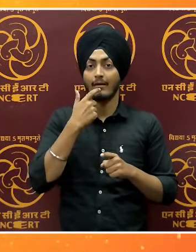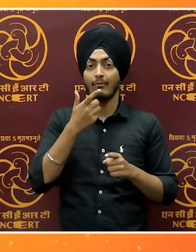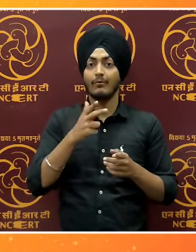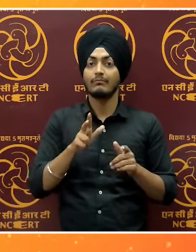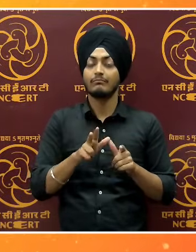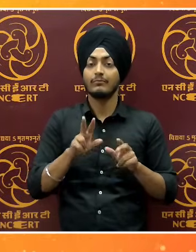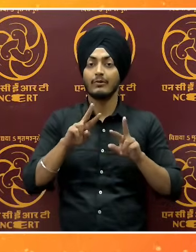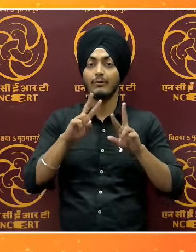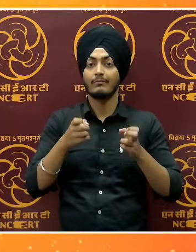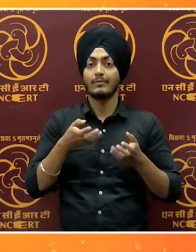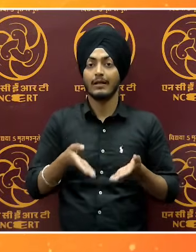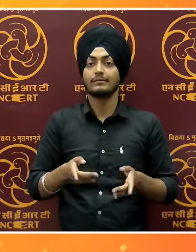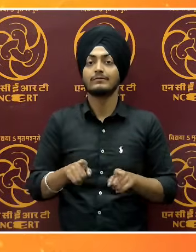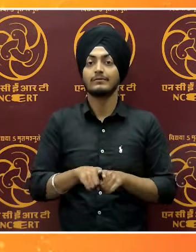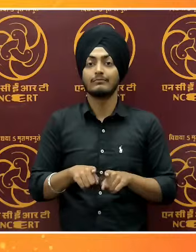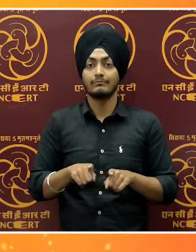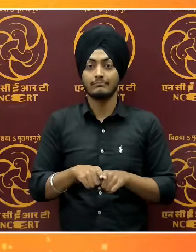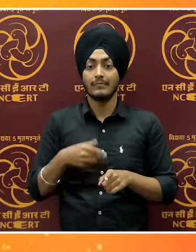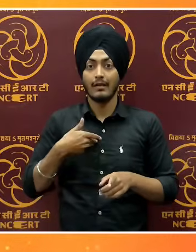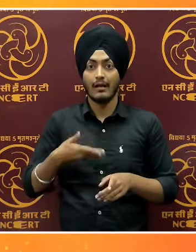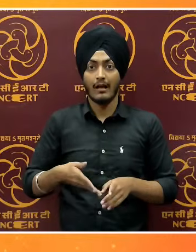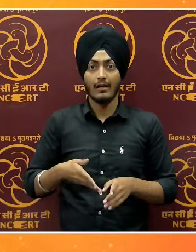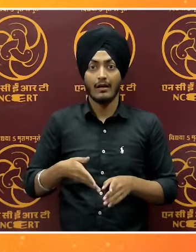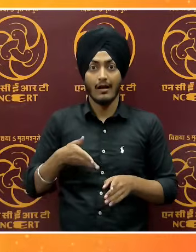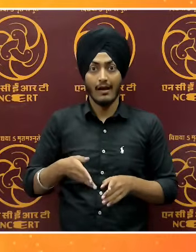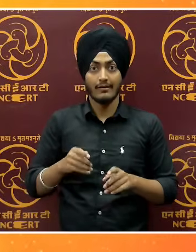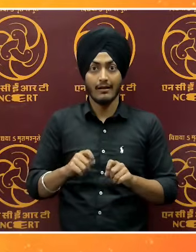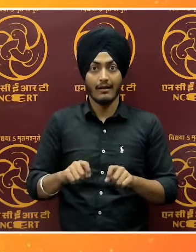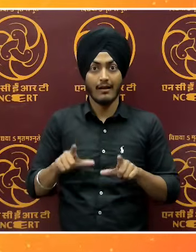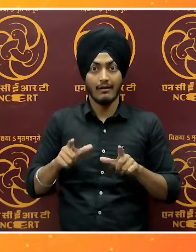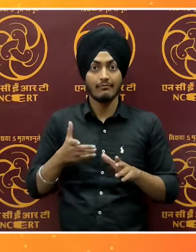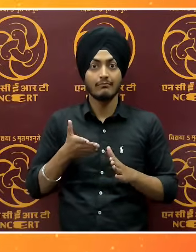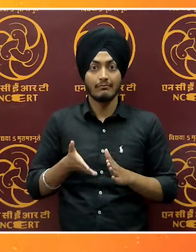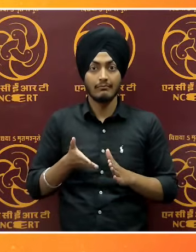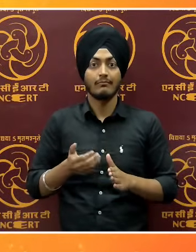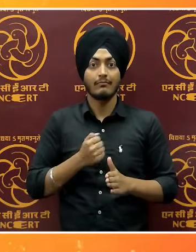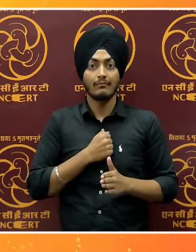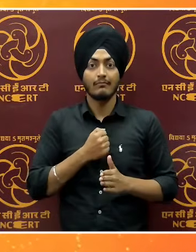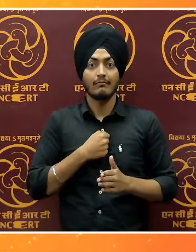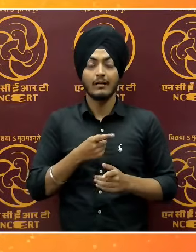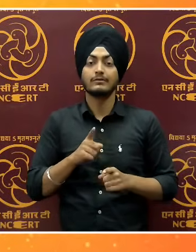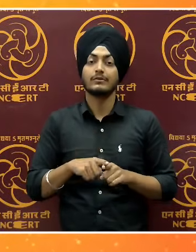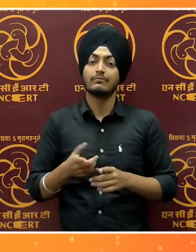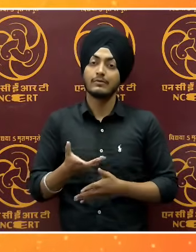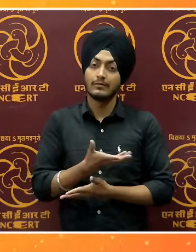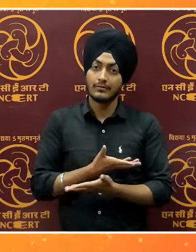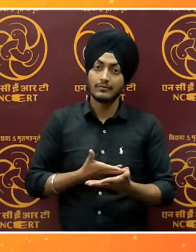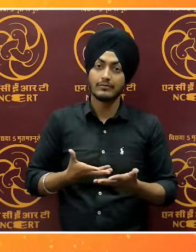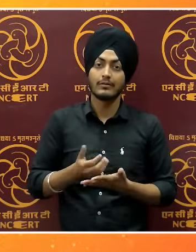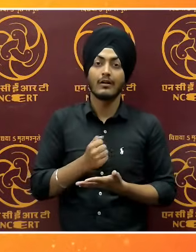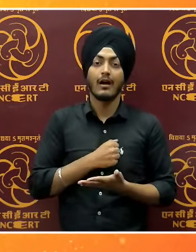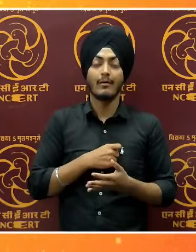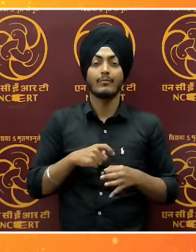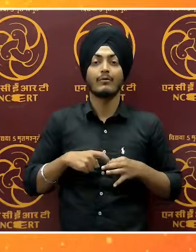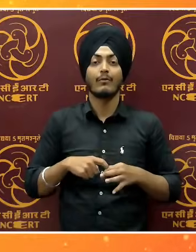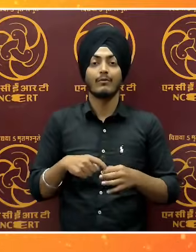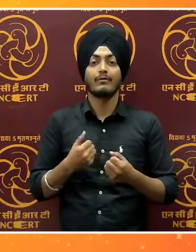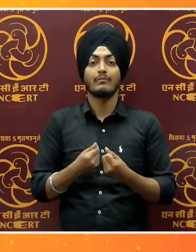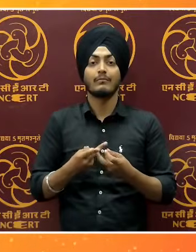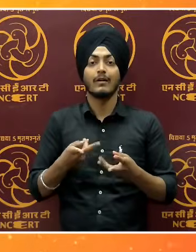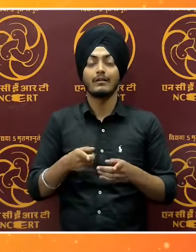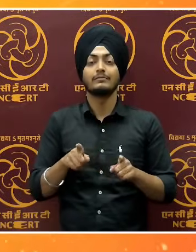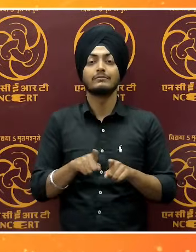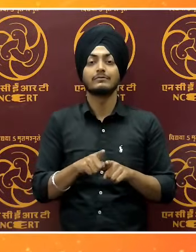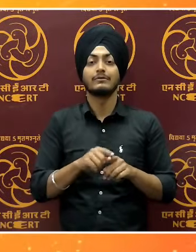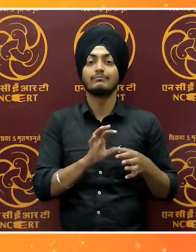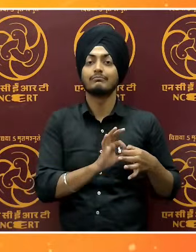effect of electric current. In today's session, we are going to discuss some of the questions that are asked in magnetic